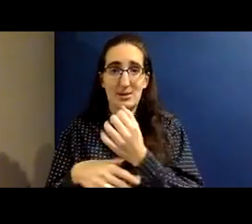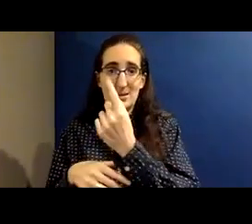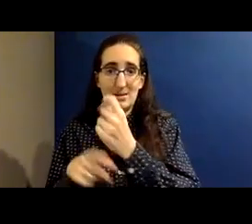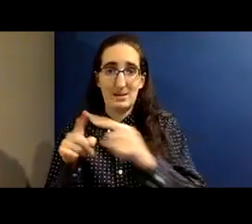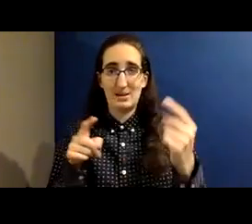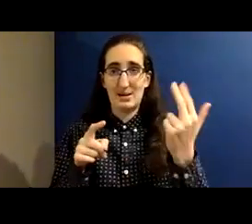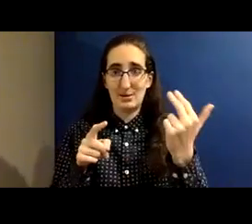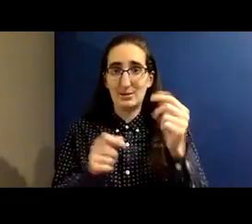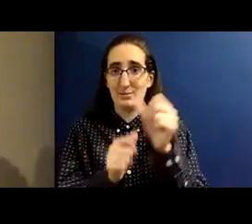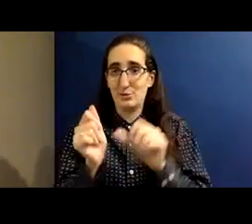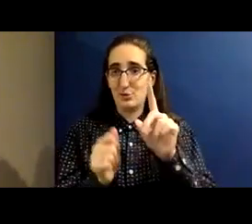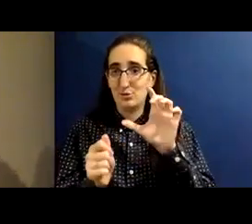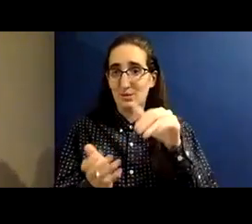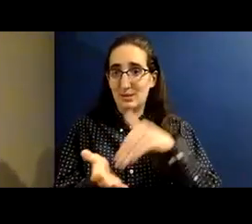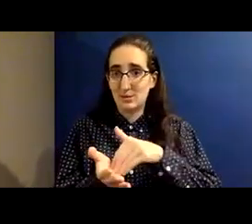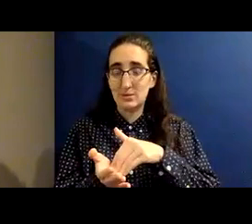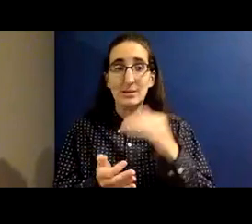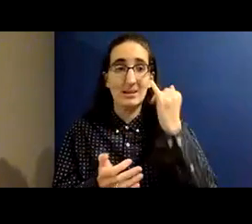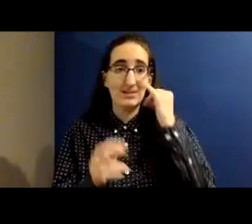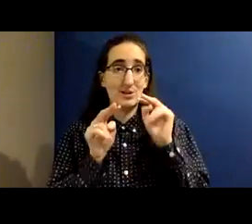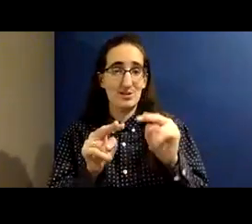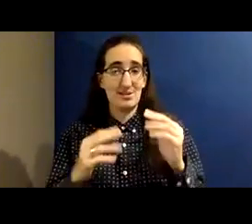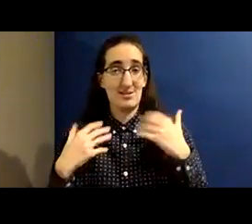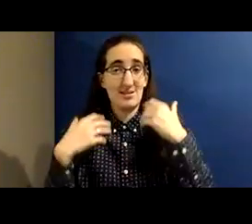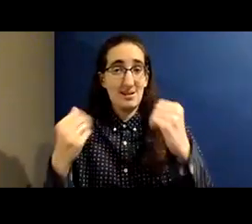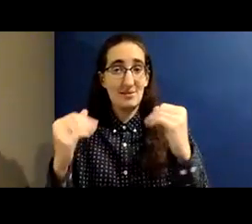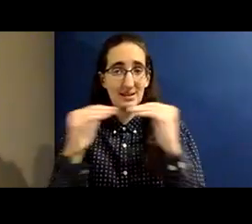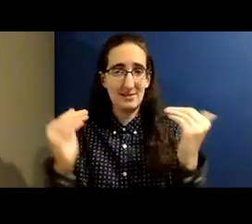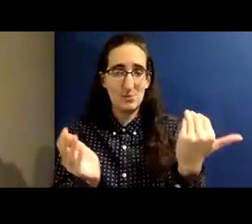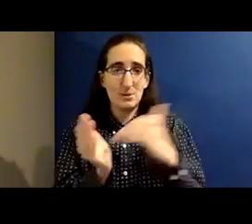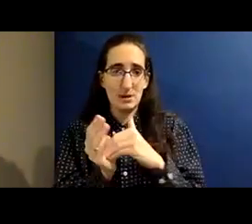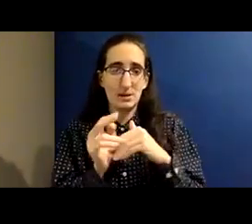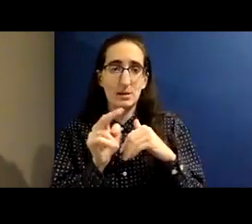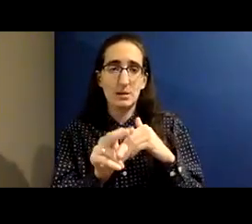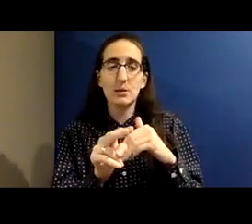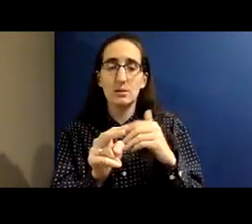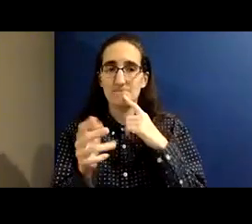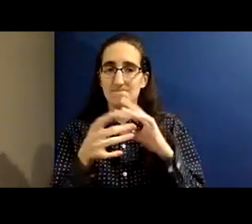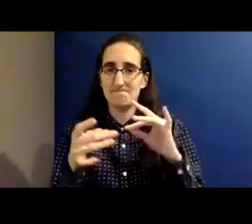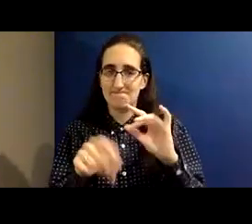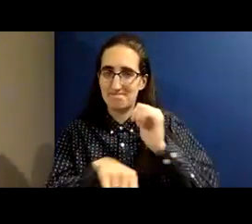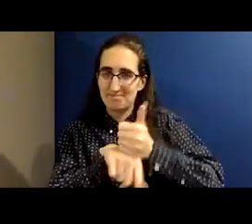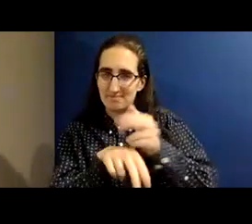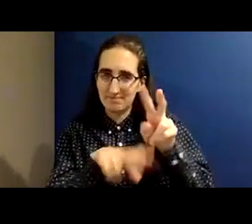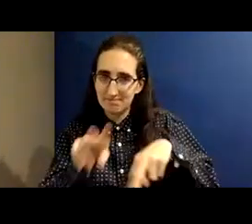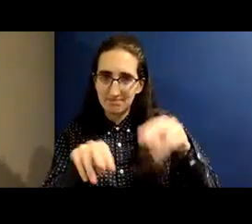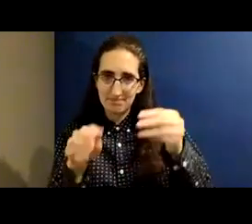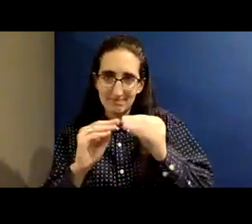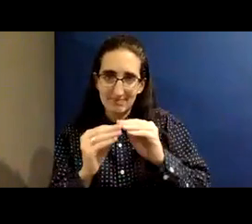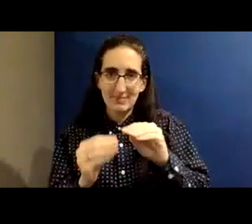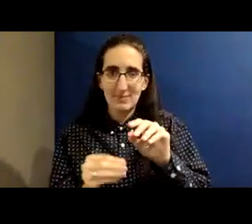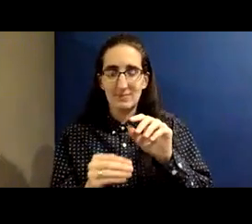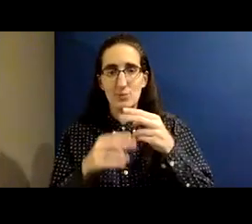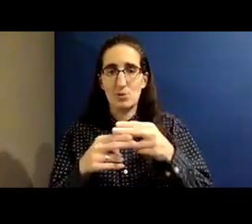per 100,000. And if we look at our confidence levels, again, we would say, based on this wiggle margin